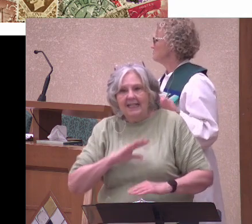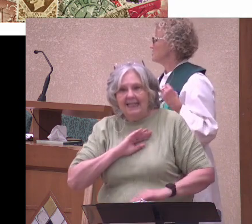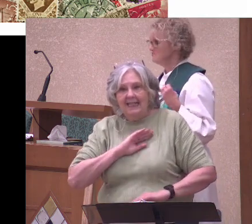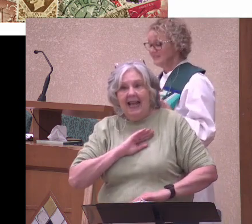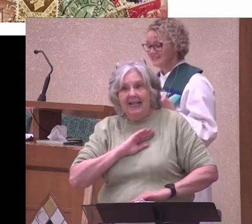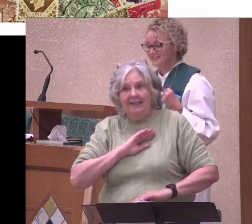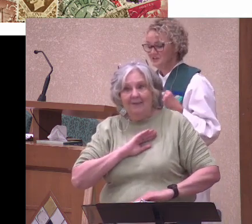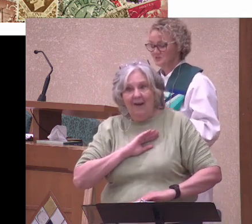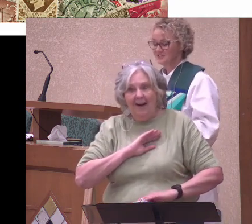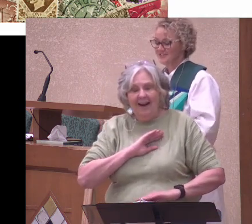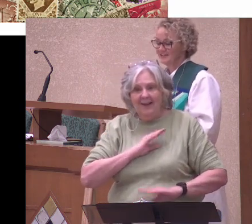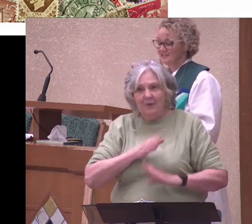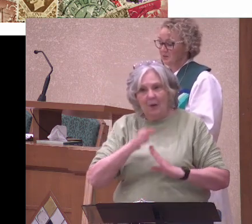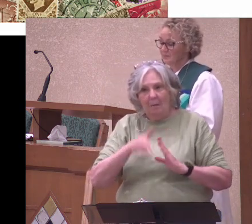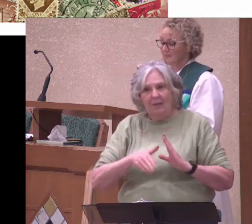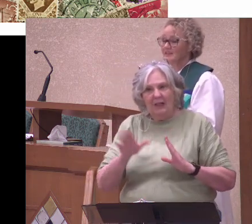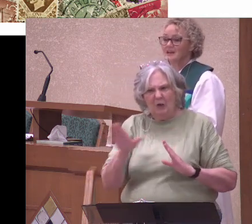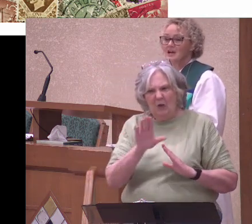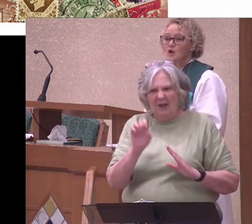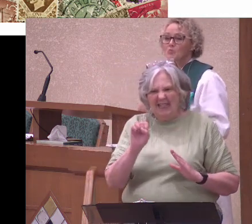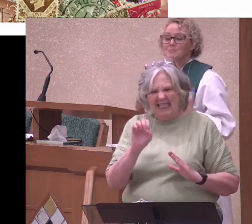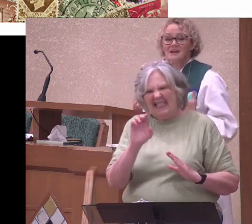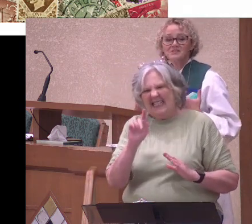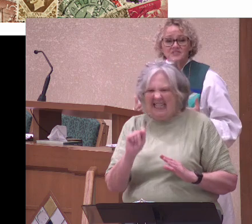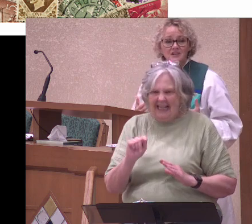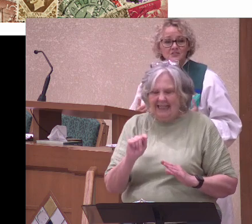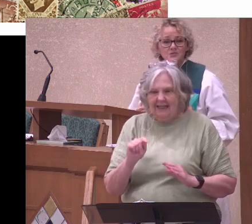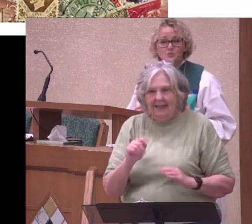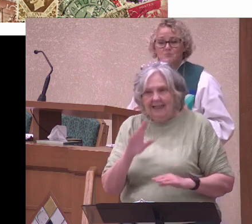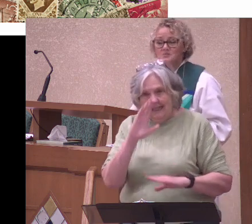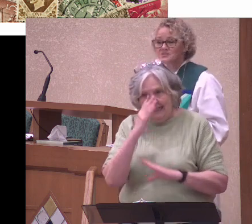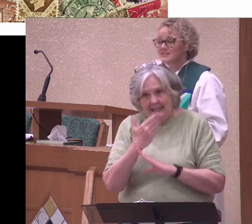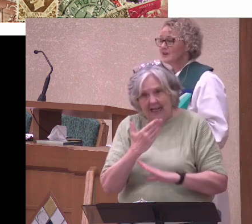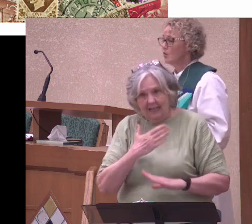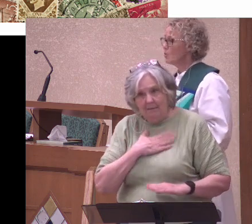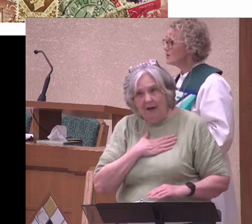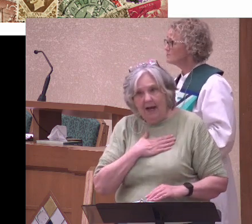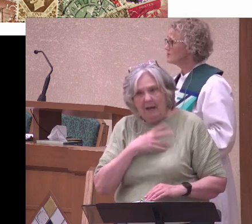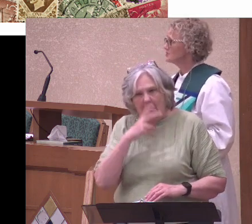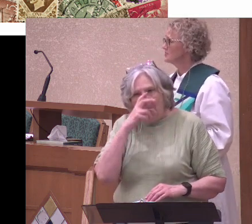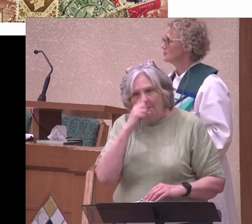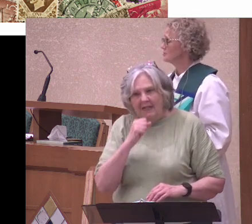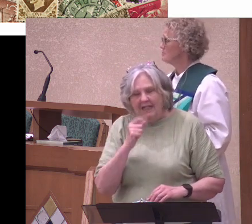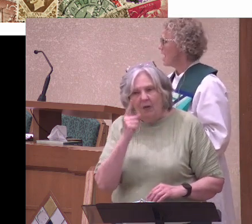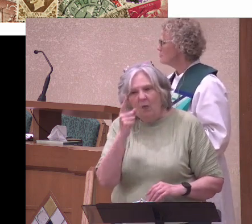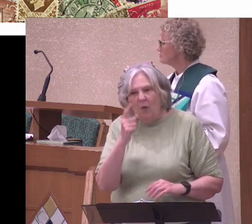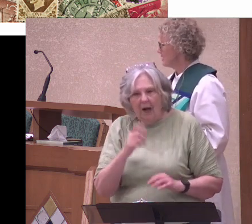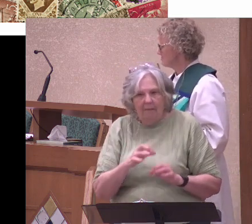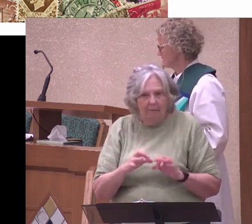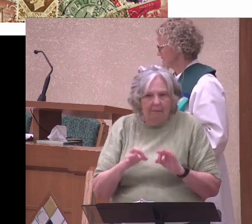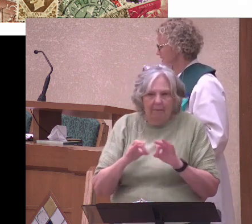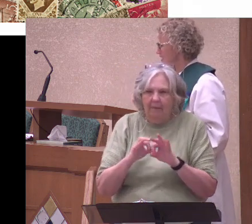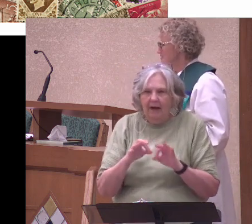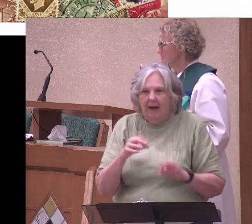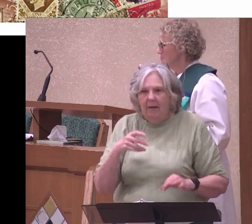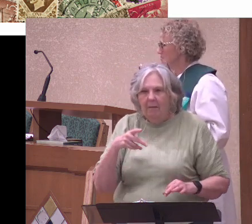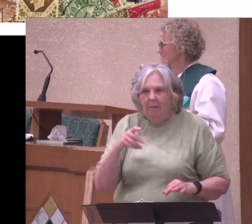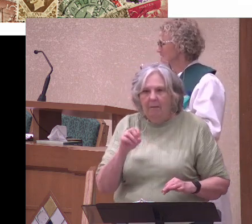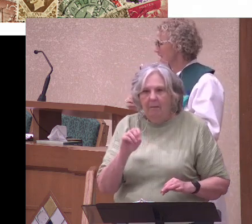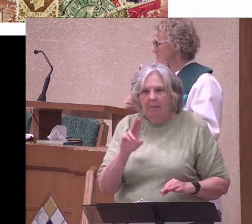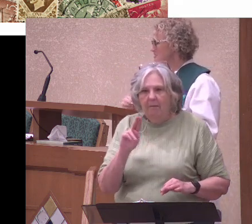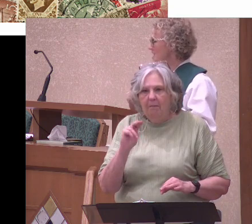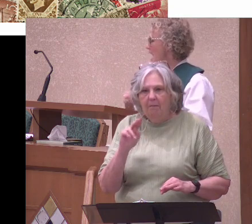satisfying to complete your set. When my sons were missing one particular pound puppy